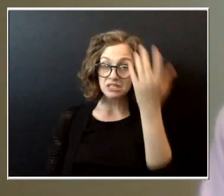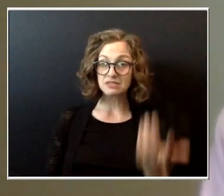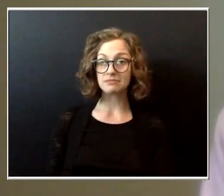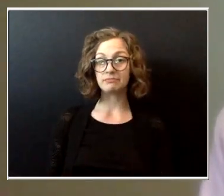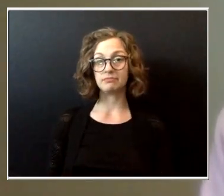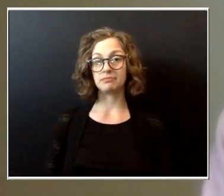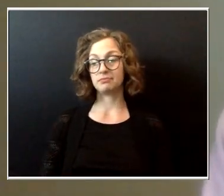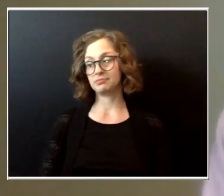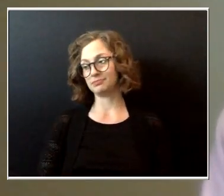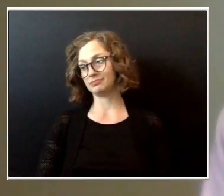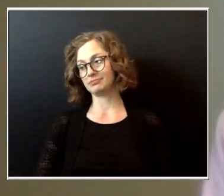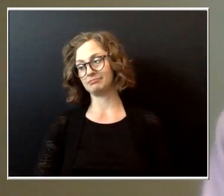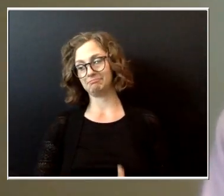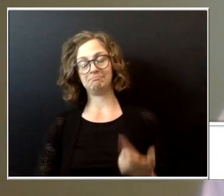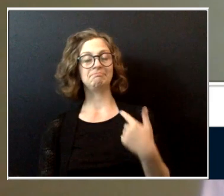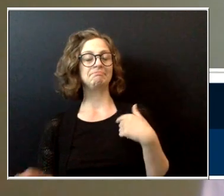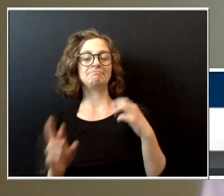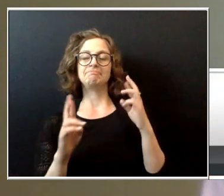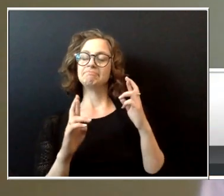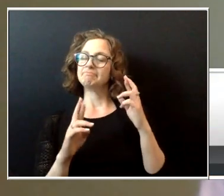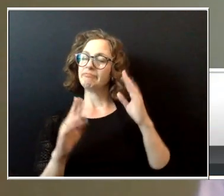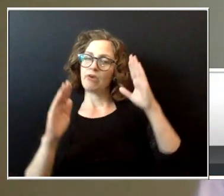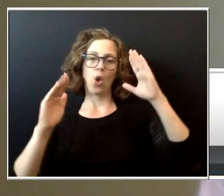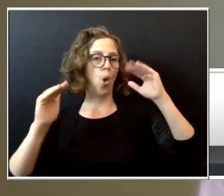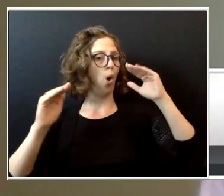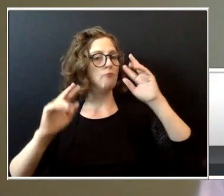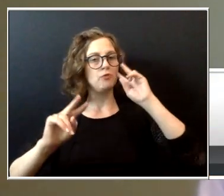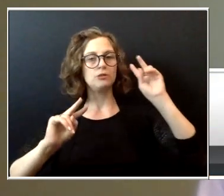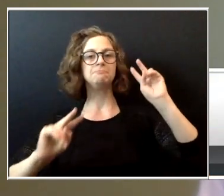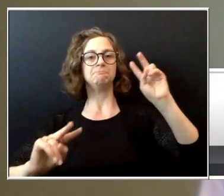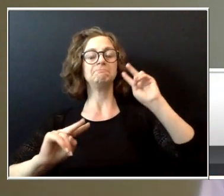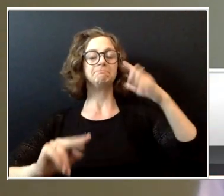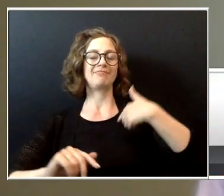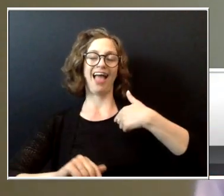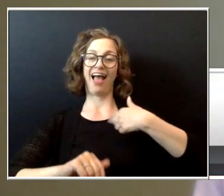I'm very hopeful that I keep improving.